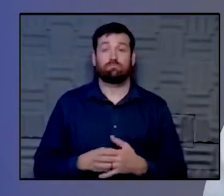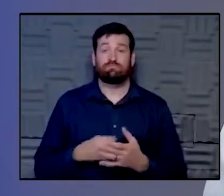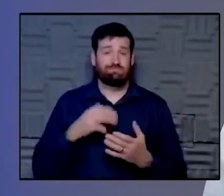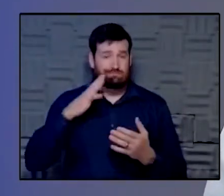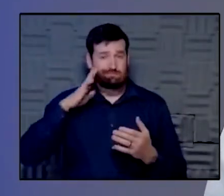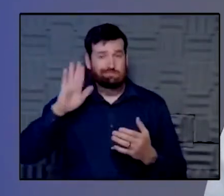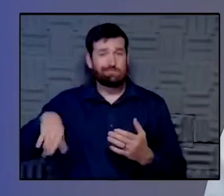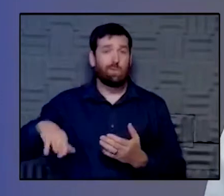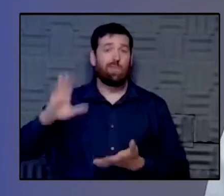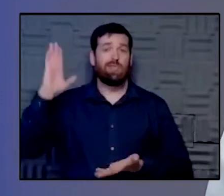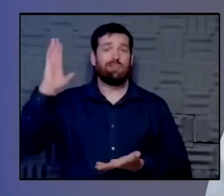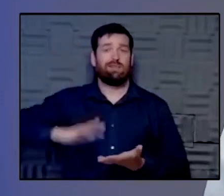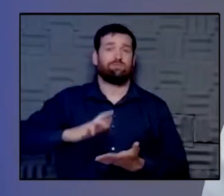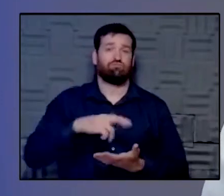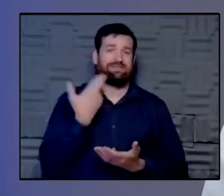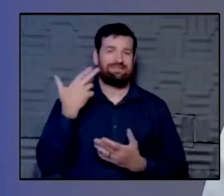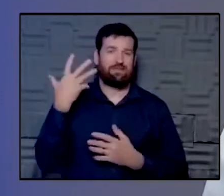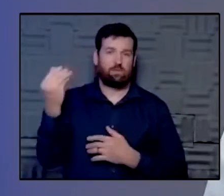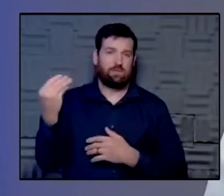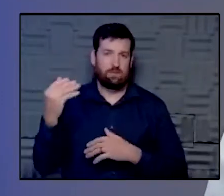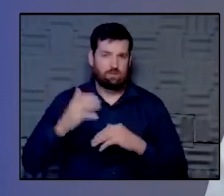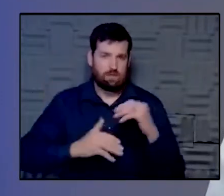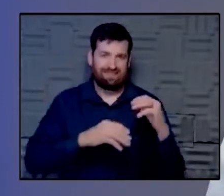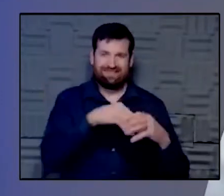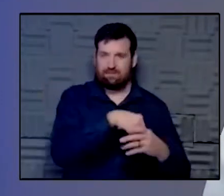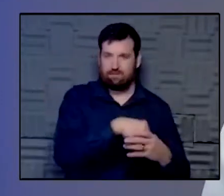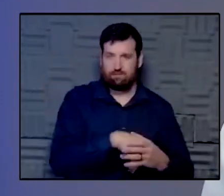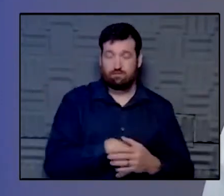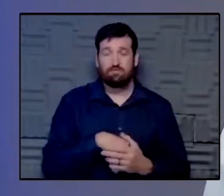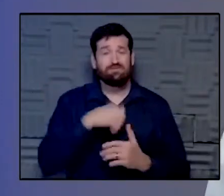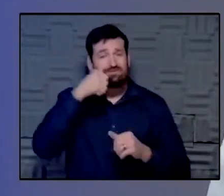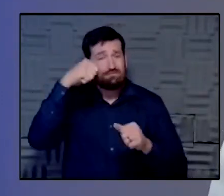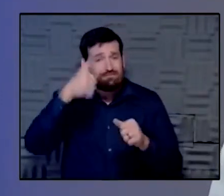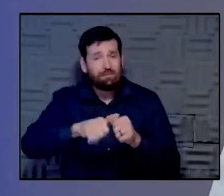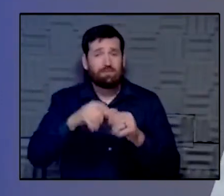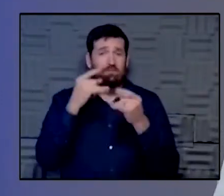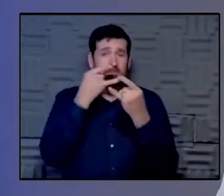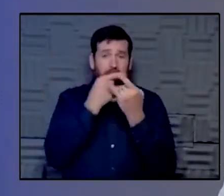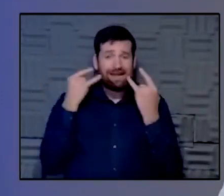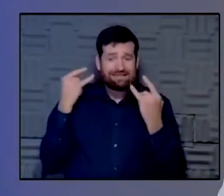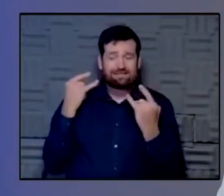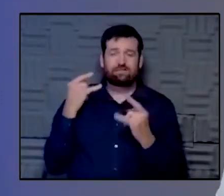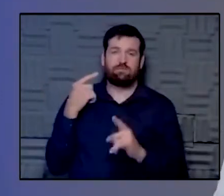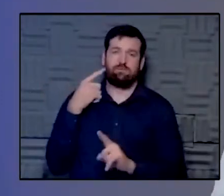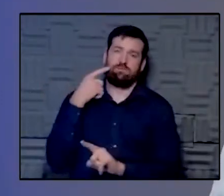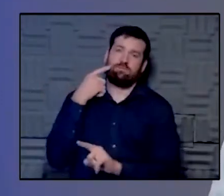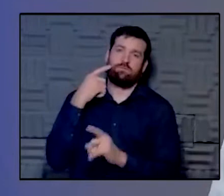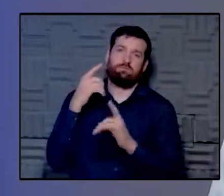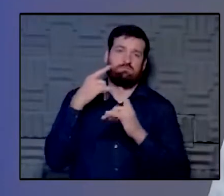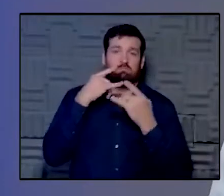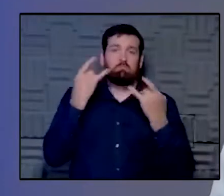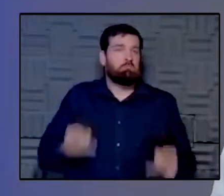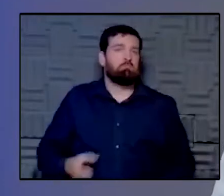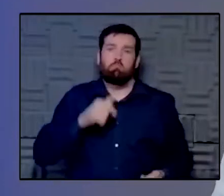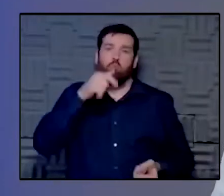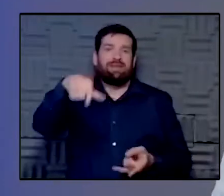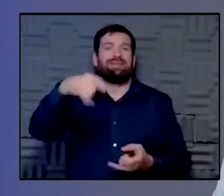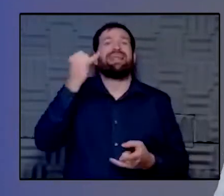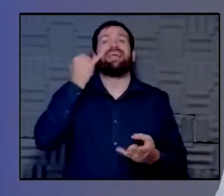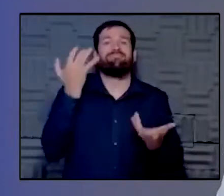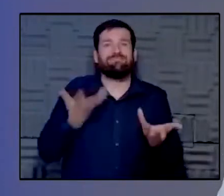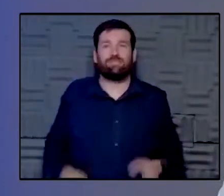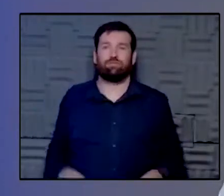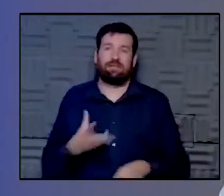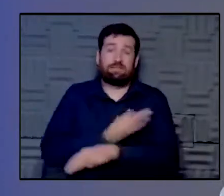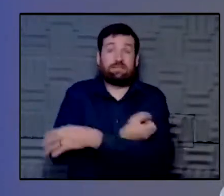we know that that risk is much less. But also remember that all of that mask guidance is for those that are fully vaccinated. If you are not fully vaccinated,